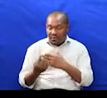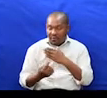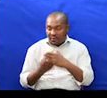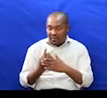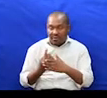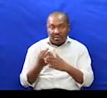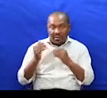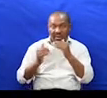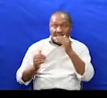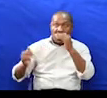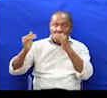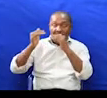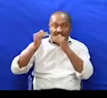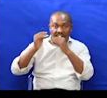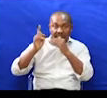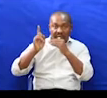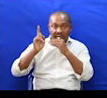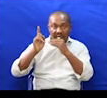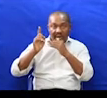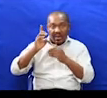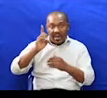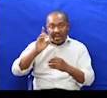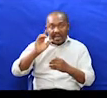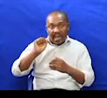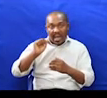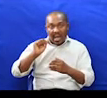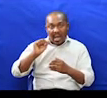the above, from the Dalton's